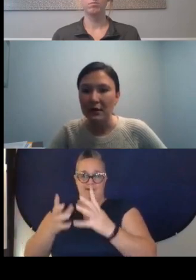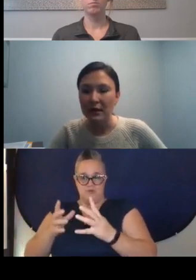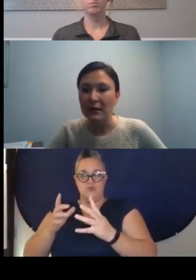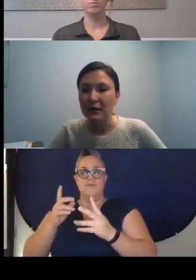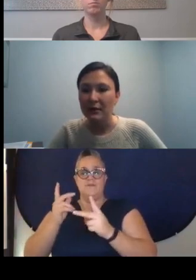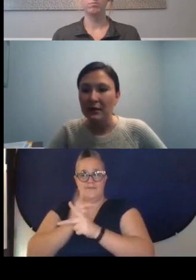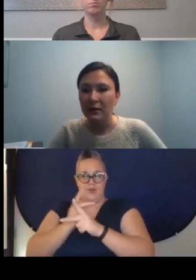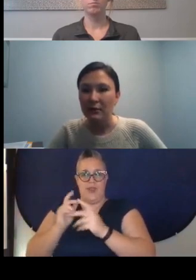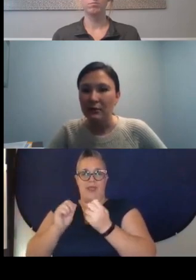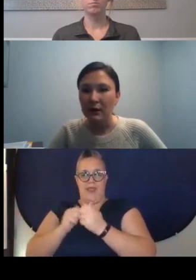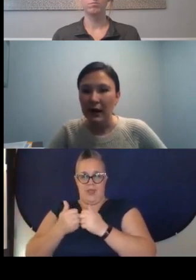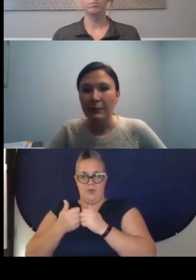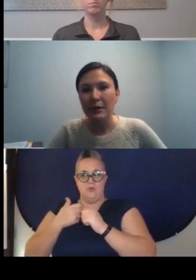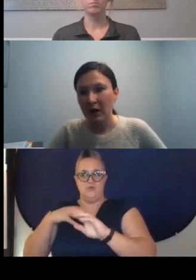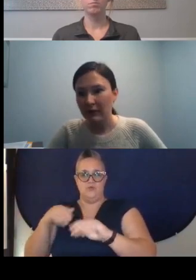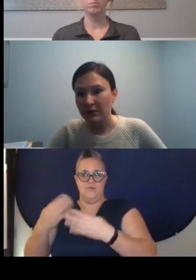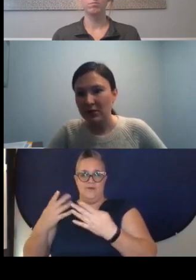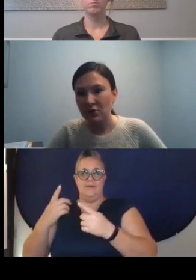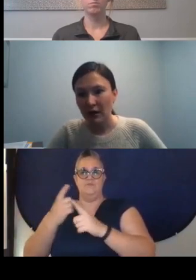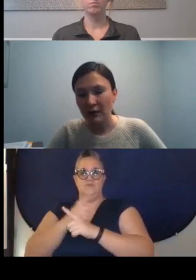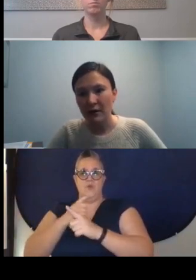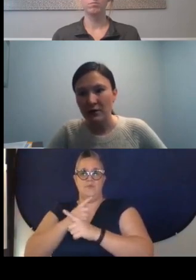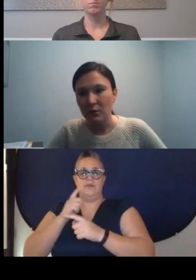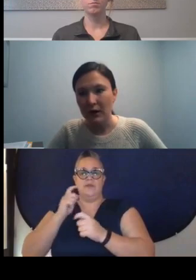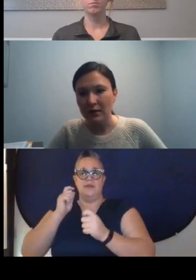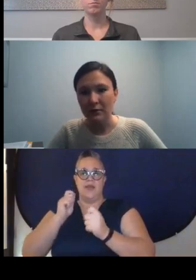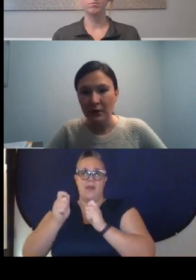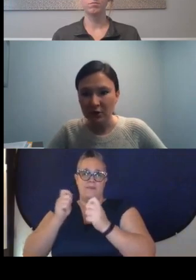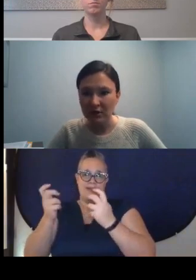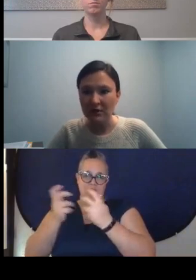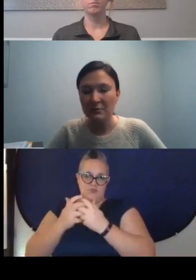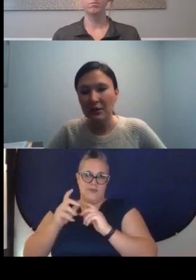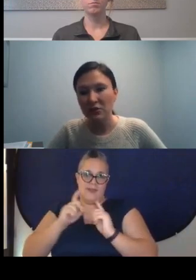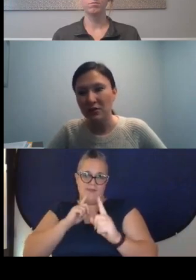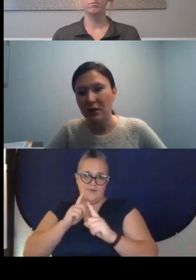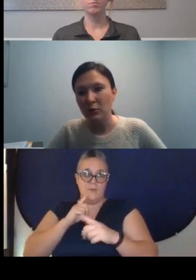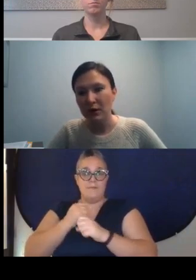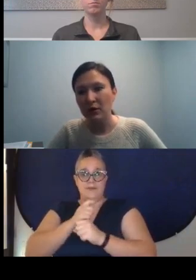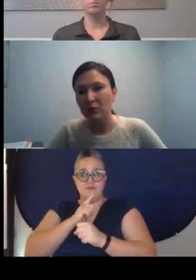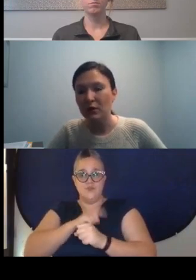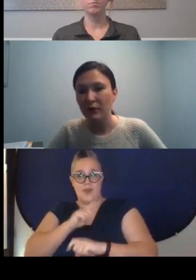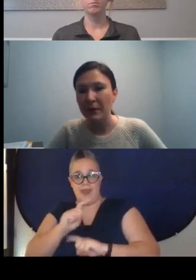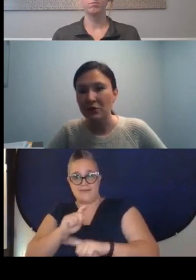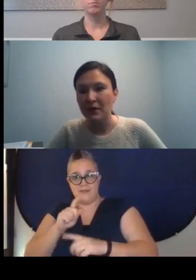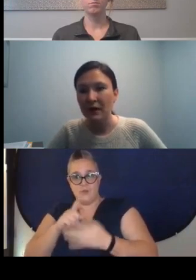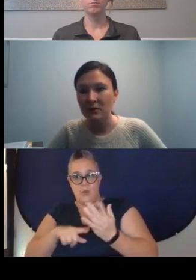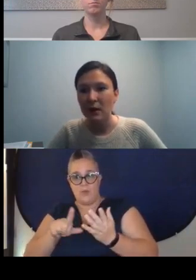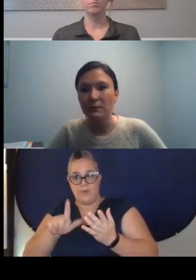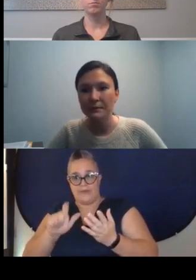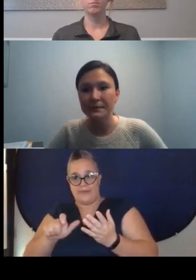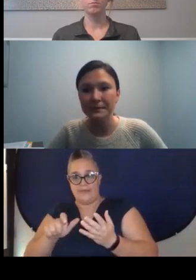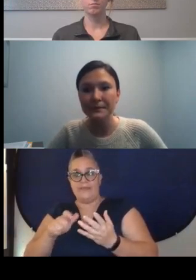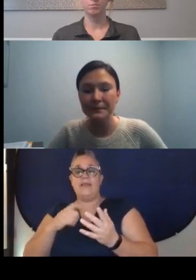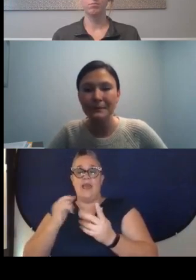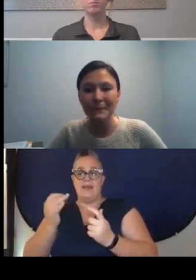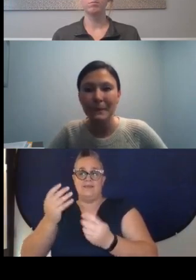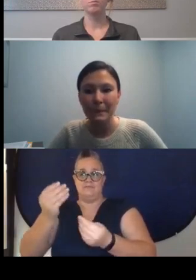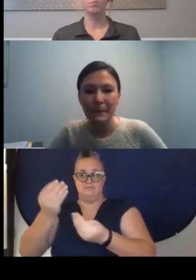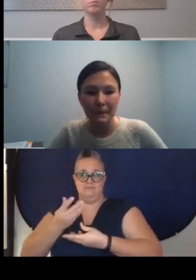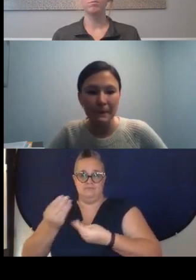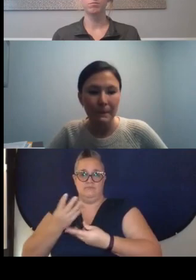better understanding the accommodation conversation. And so we're asking the right questions and making sure that we're getting you good information on that as well.